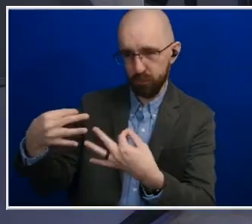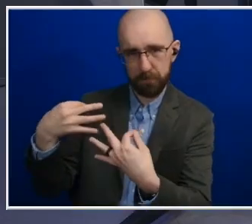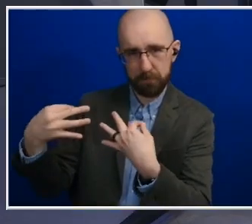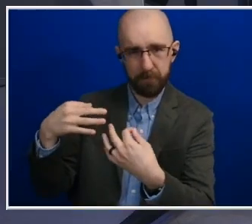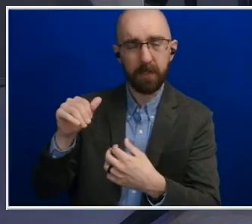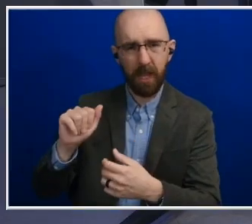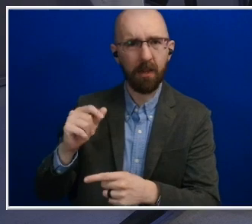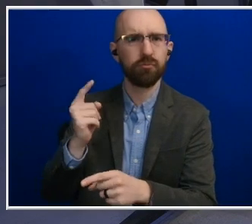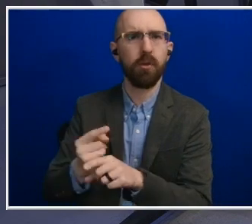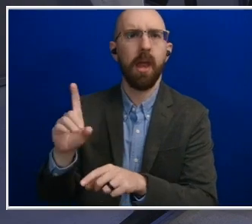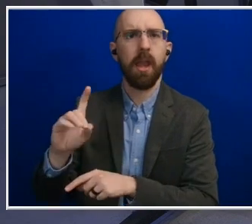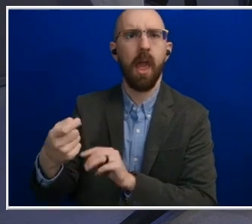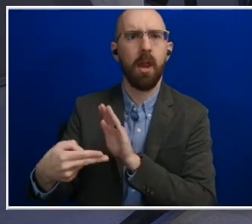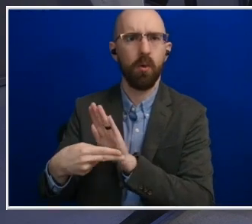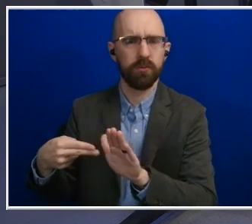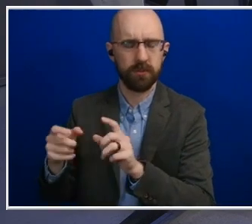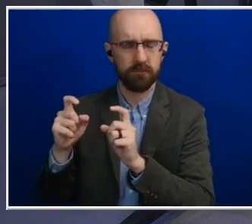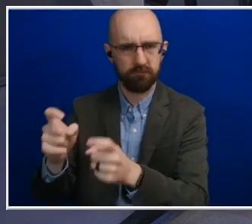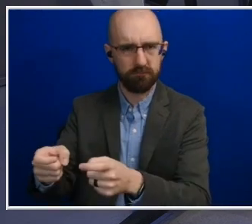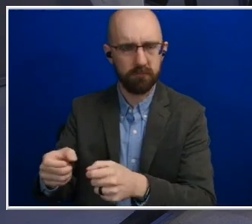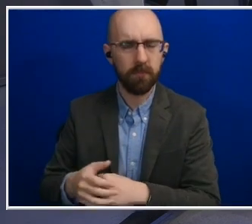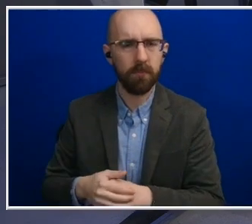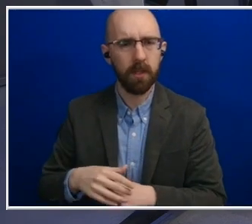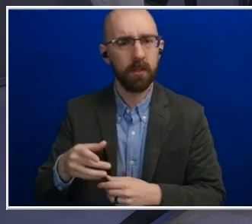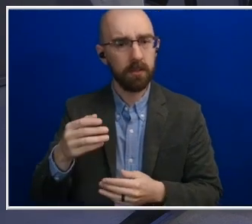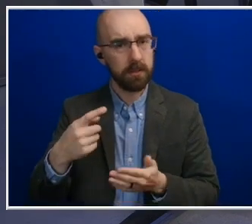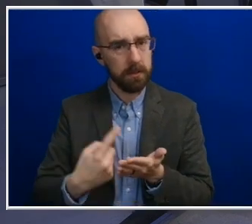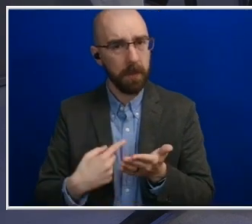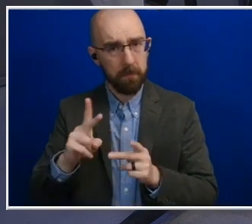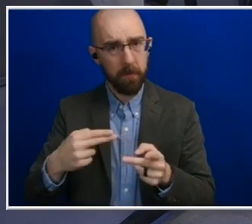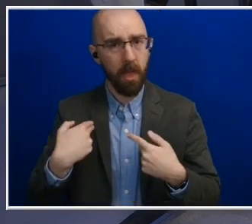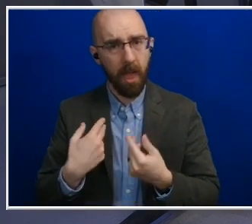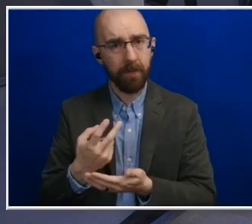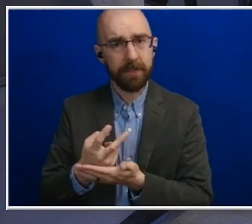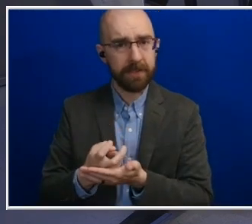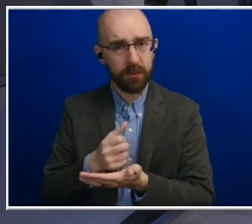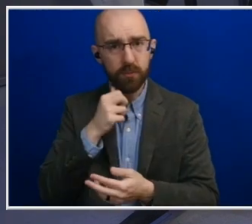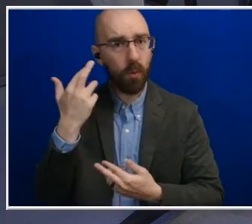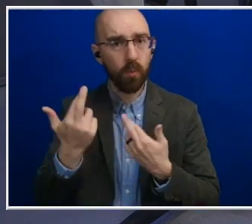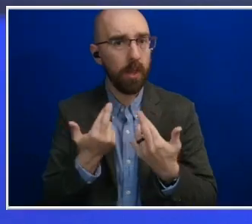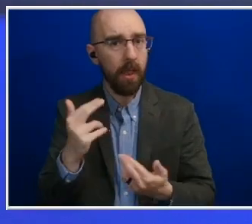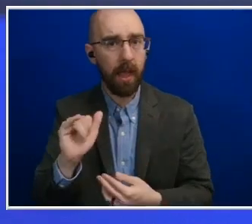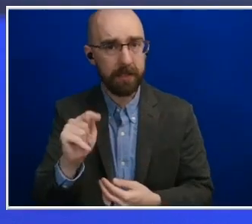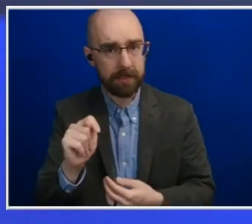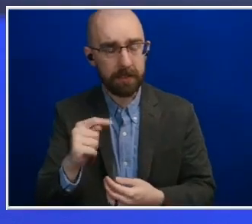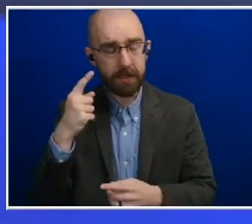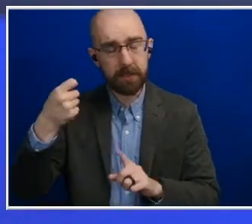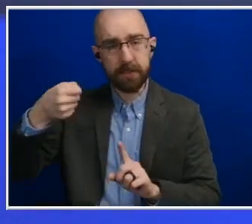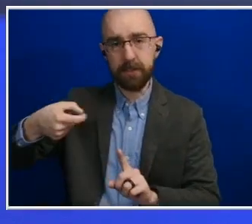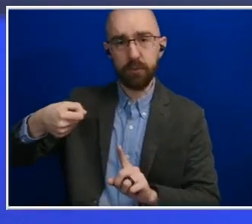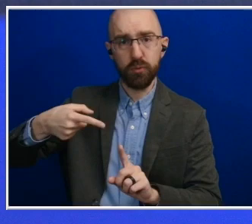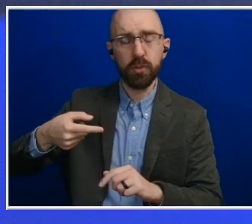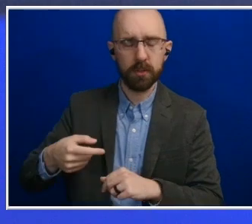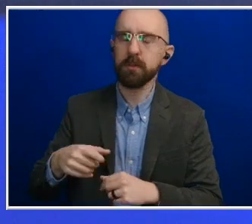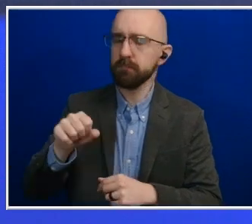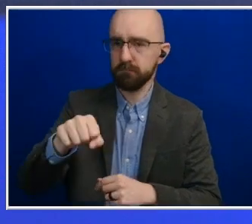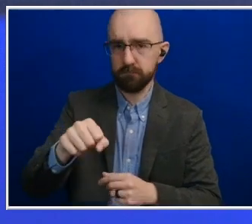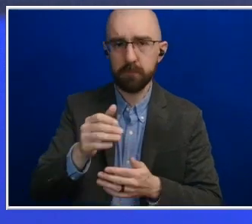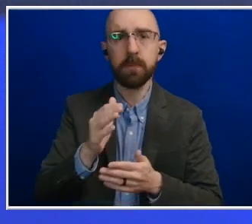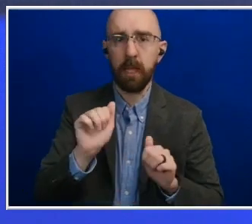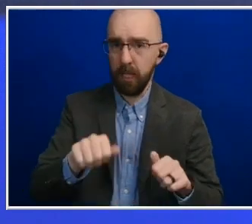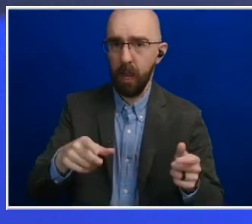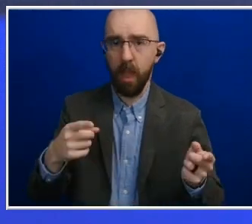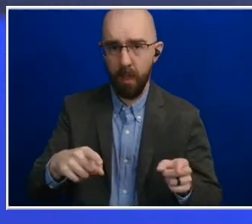that people are having seizures and don't even realize that they're having a seizure? Some people, yes, that can happen. And